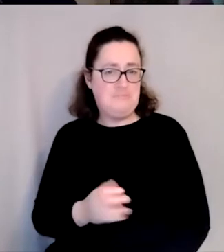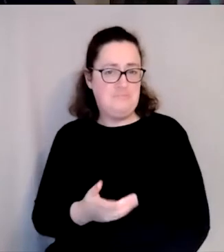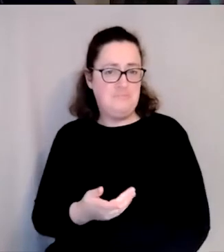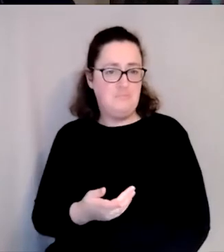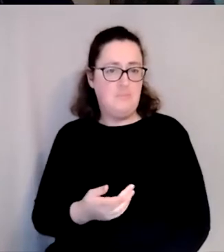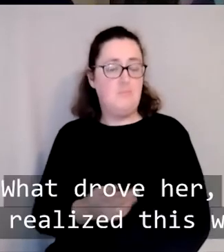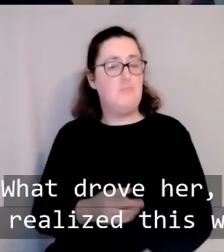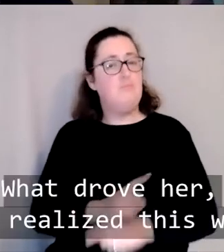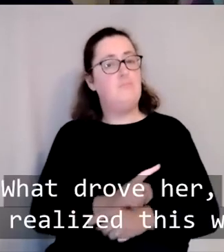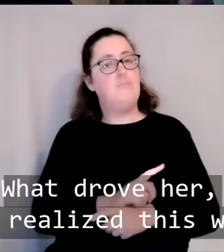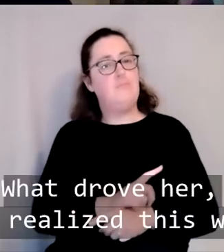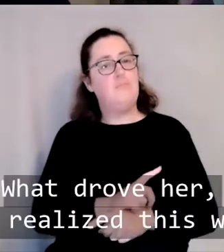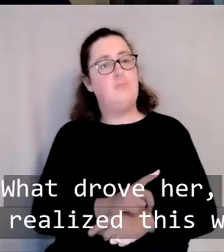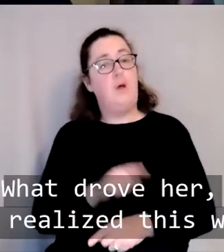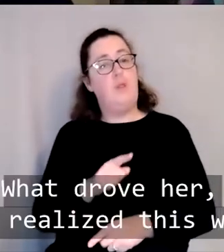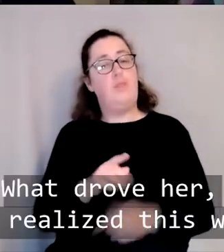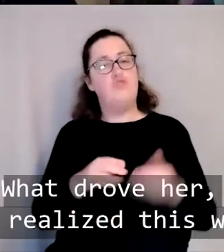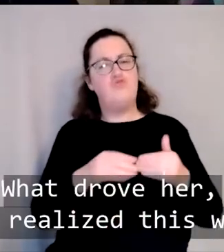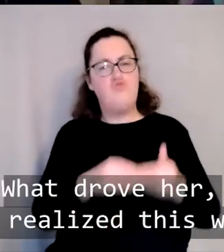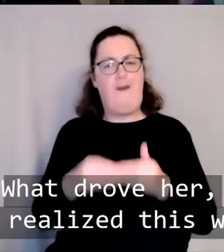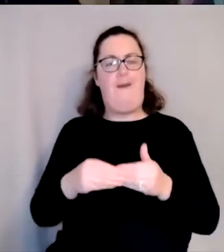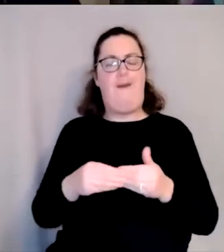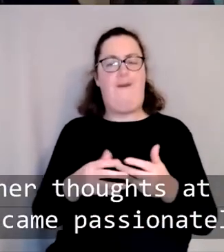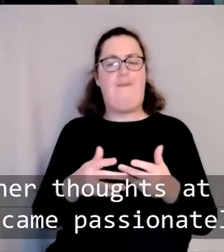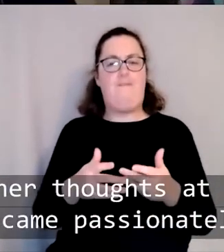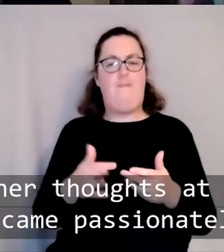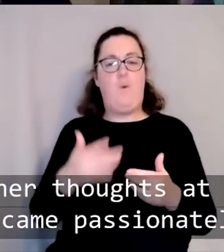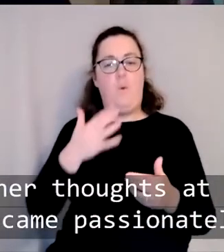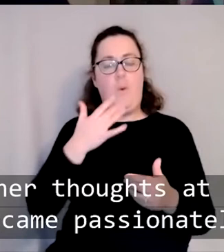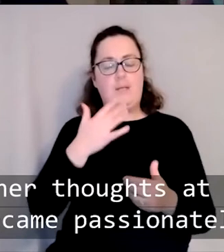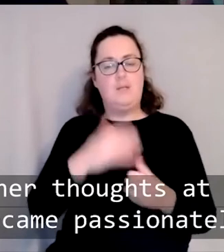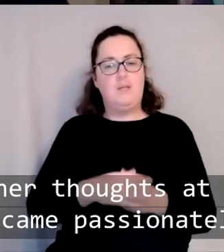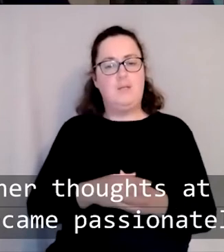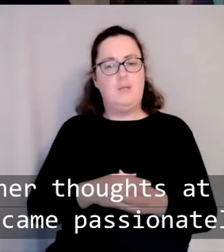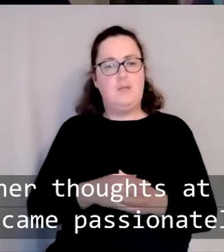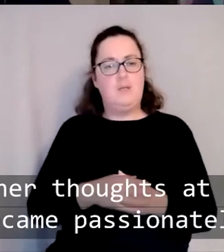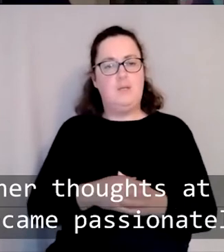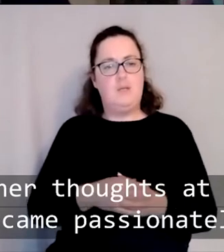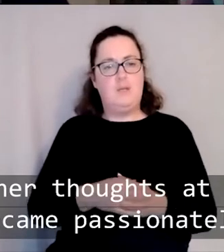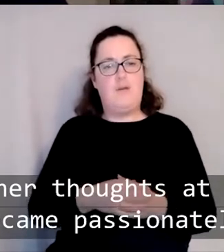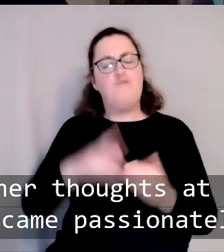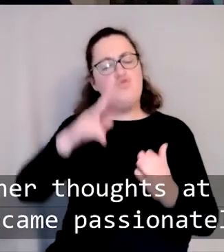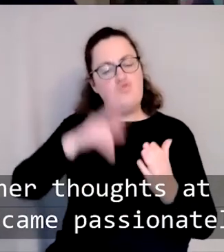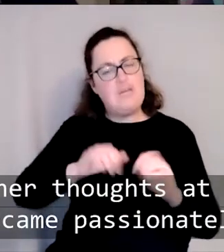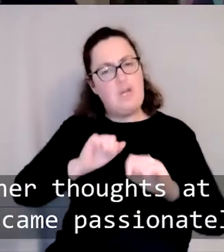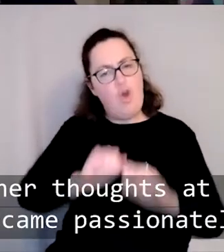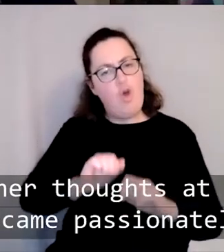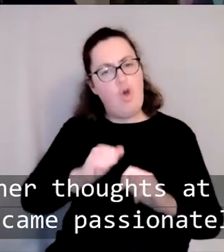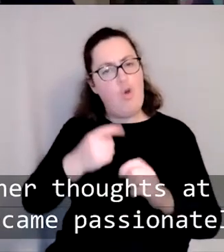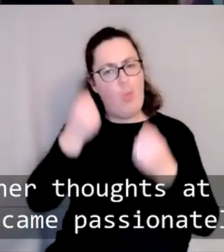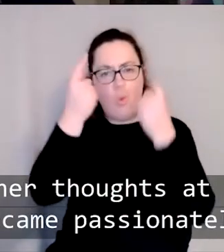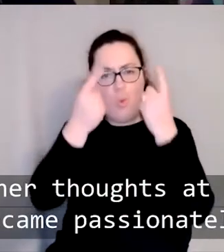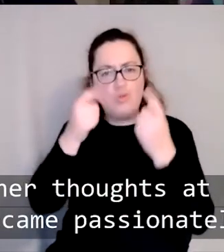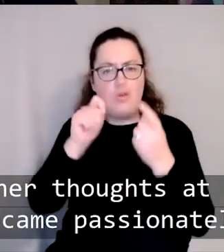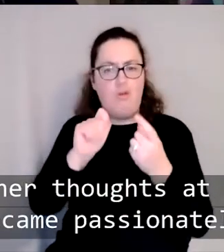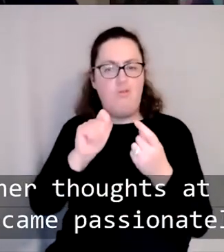became what drove her. I mean, you realize this when you read, her thoughts at the